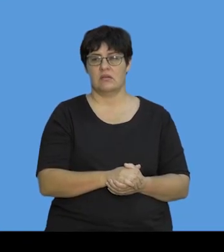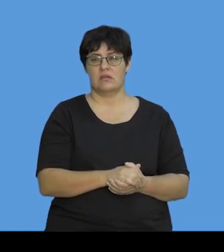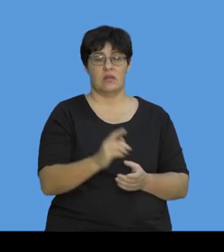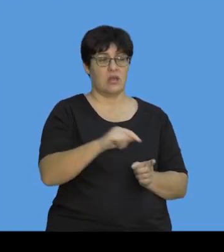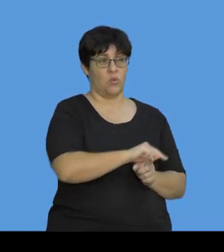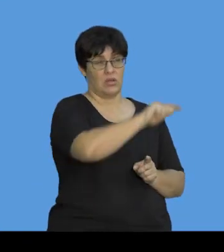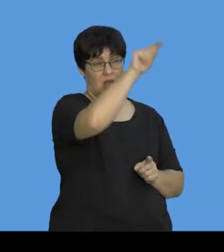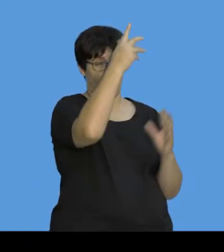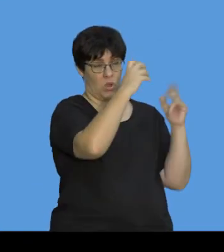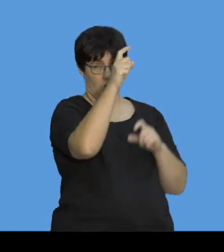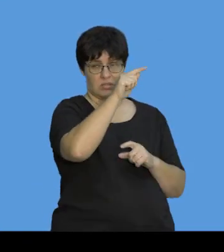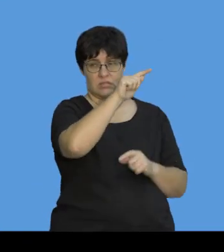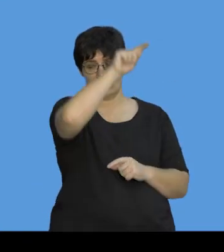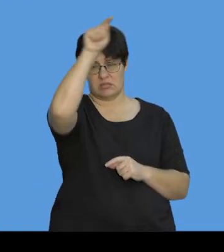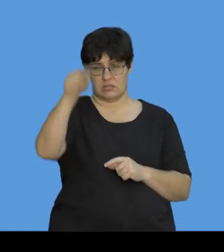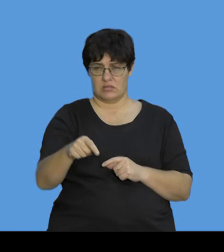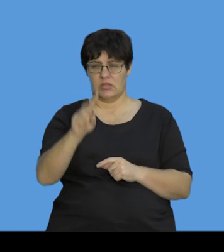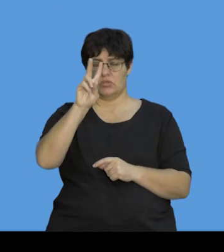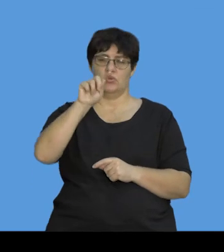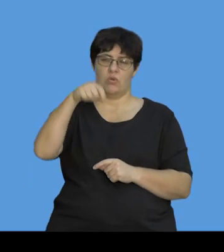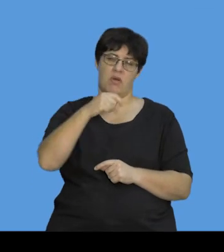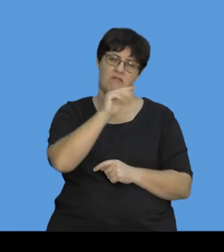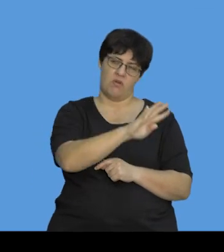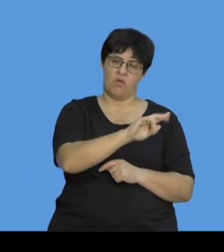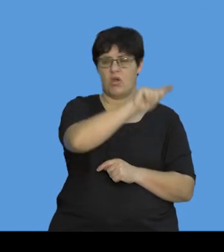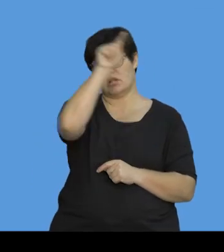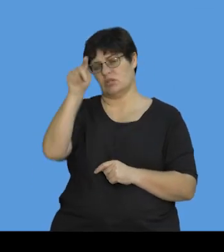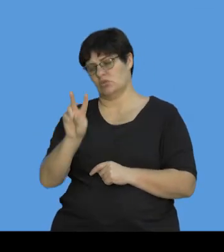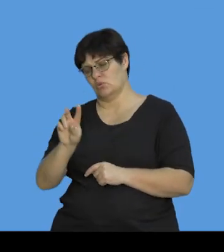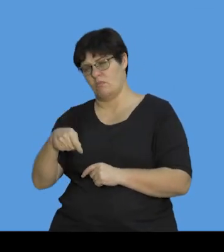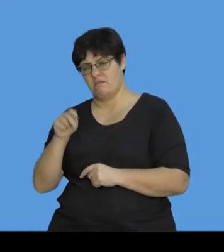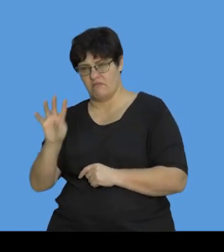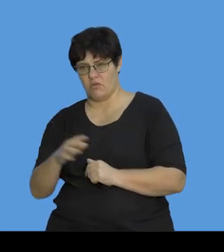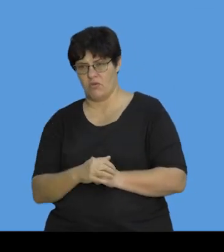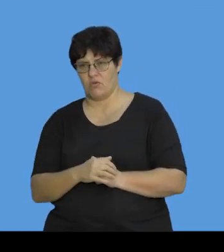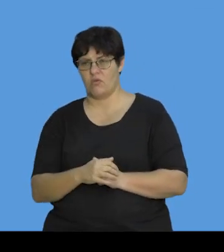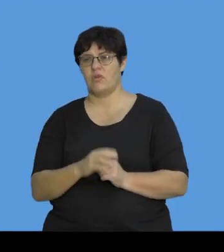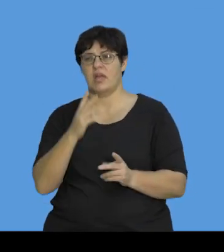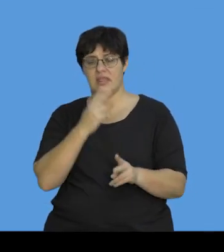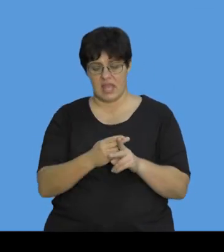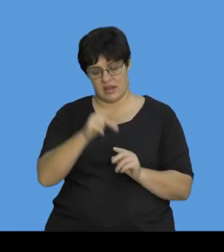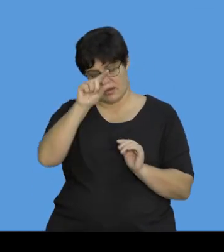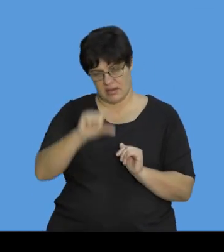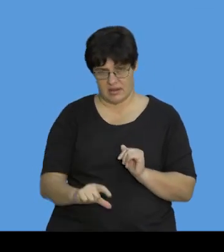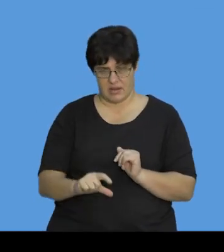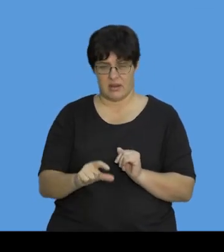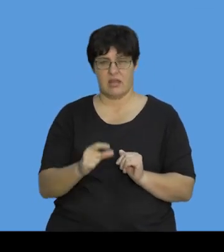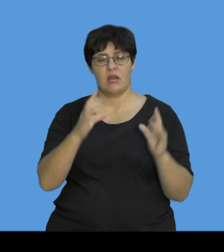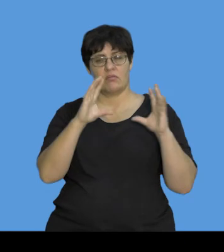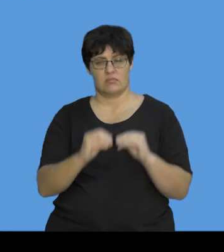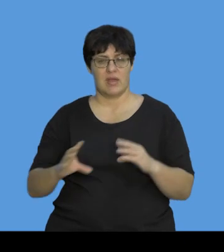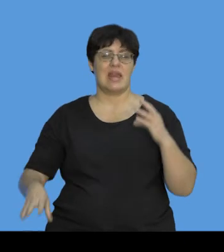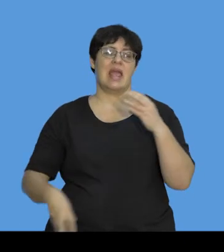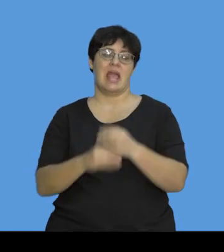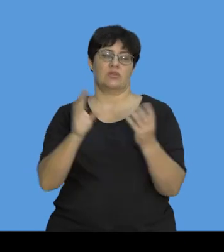to get to there and there. That's 2,4 and 2,4, and then you can work out that little distance and add them